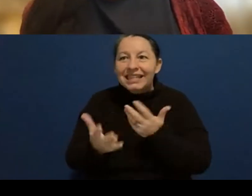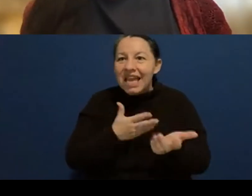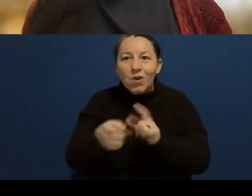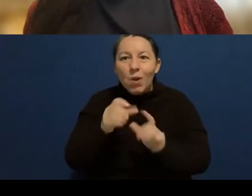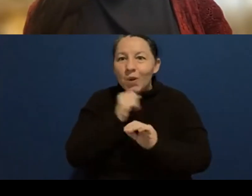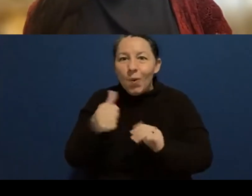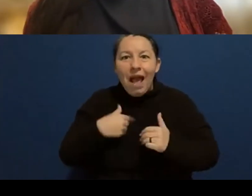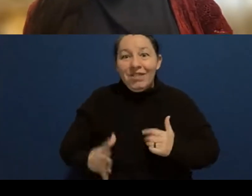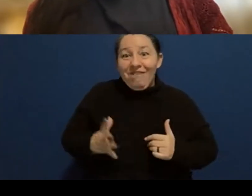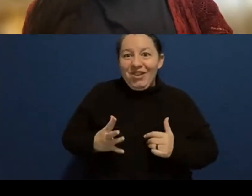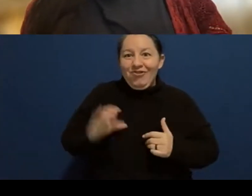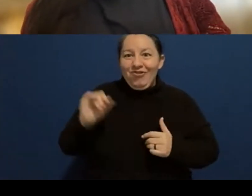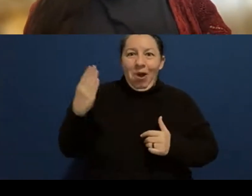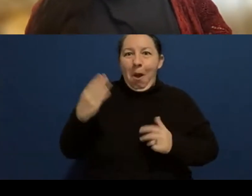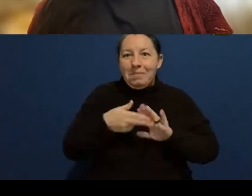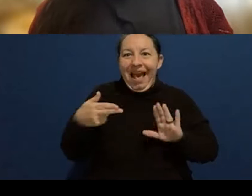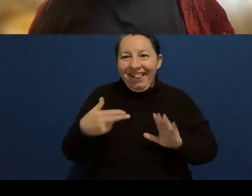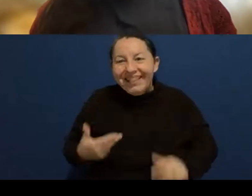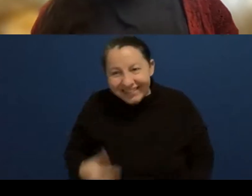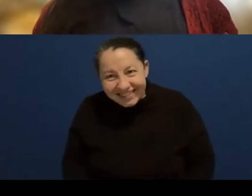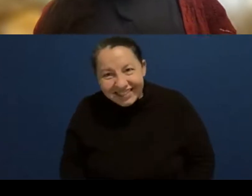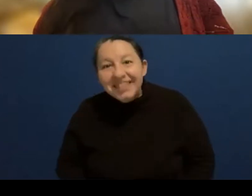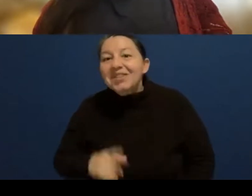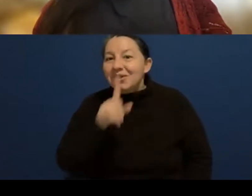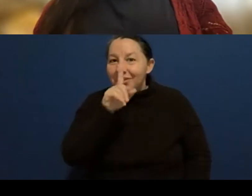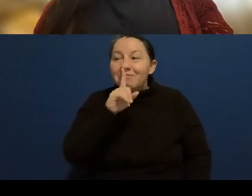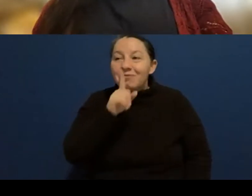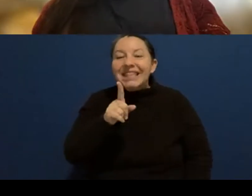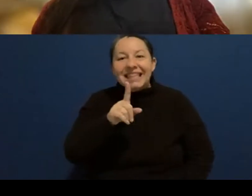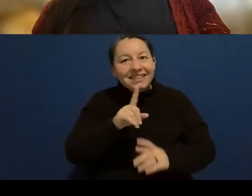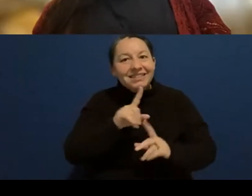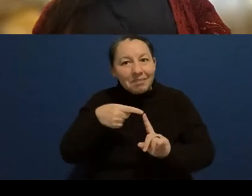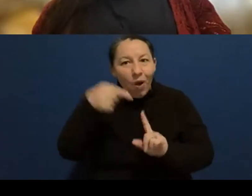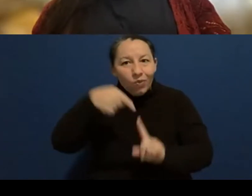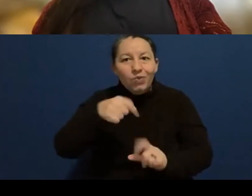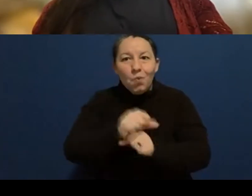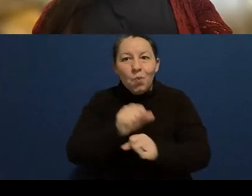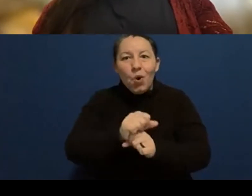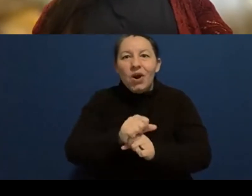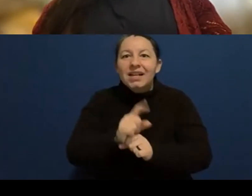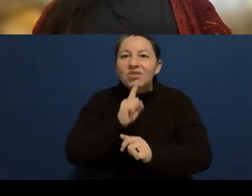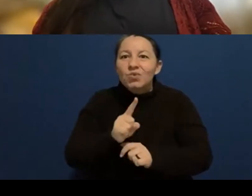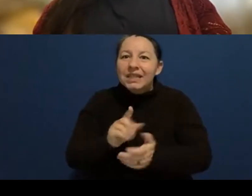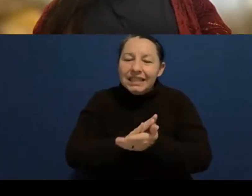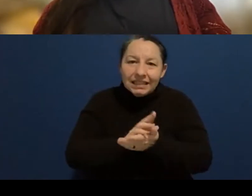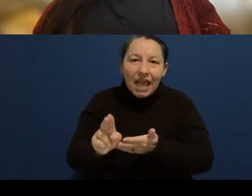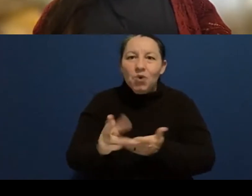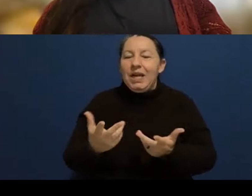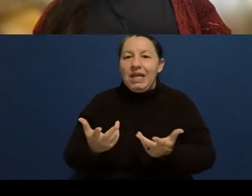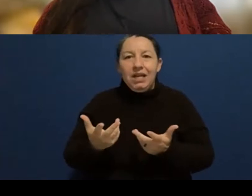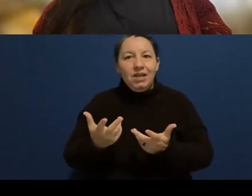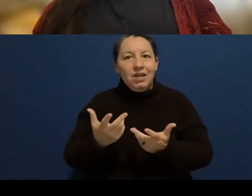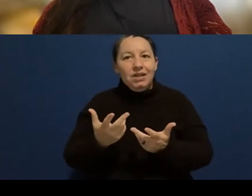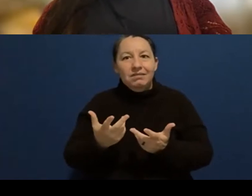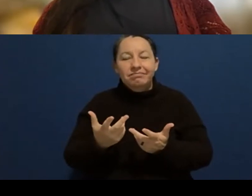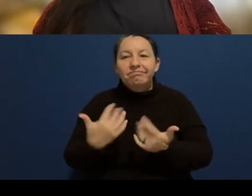anymore. It's the work of, it's sacred. So thank you for that.